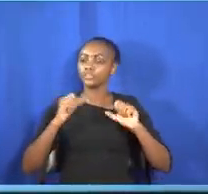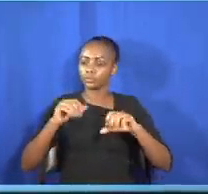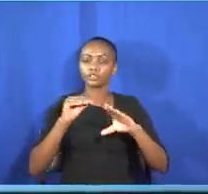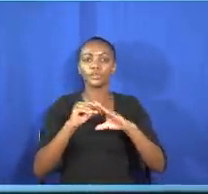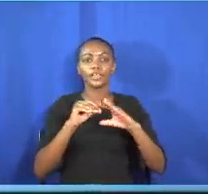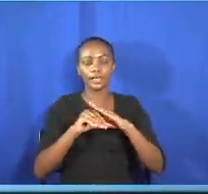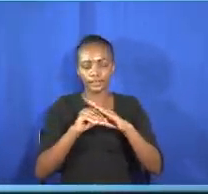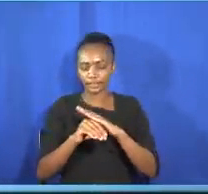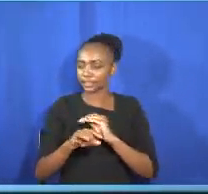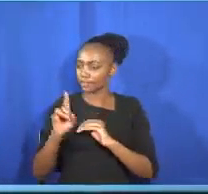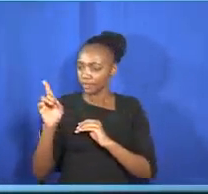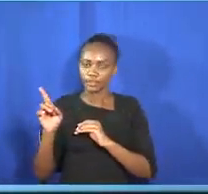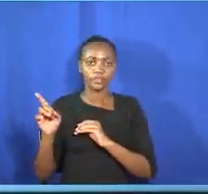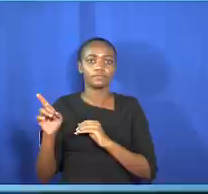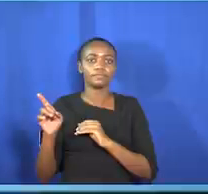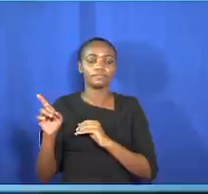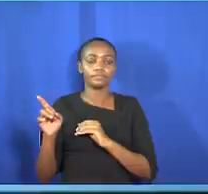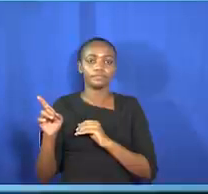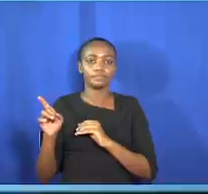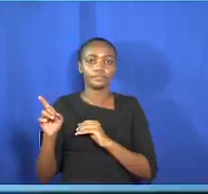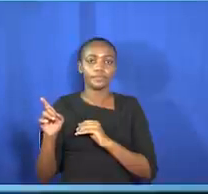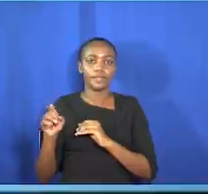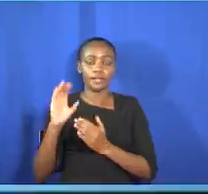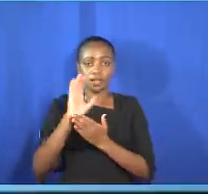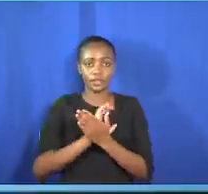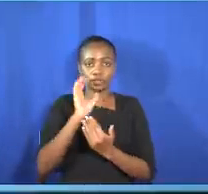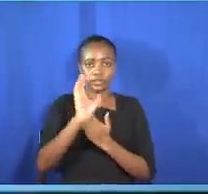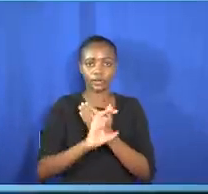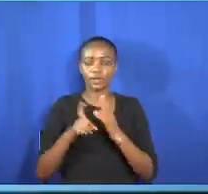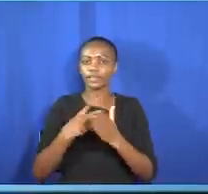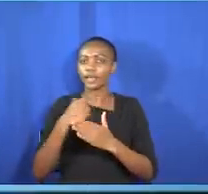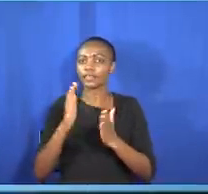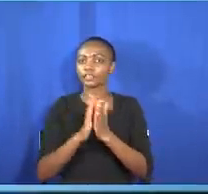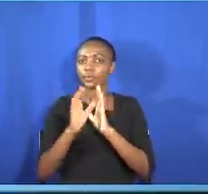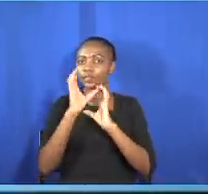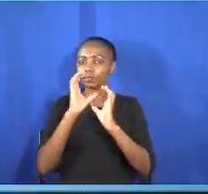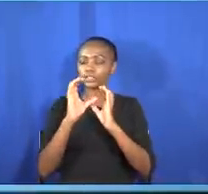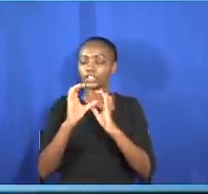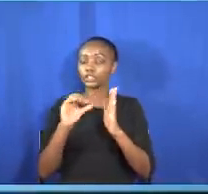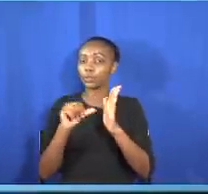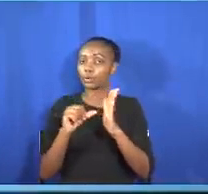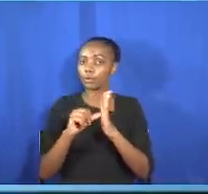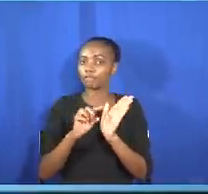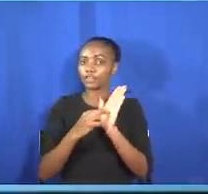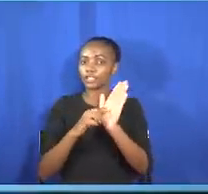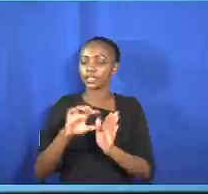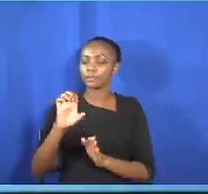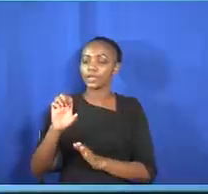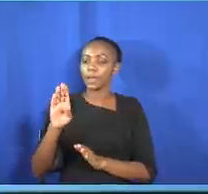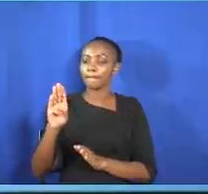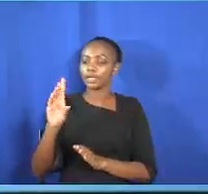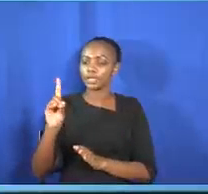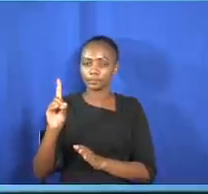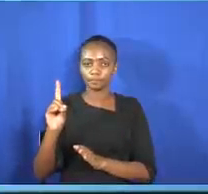see they can be able to go through the regular classroom with adaptation. Those ones with communication disorders, the